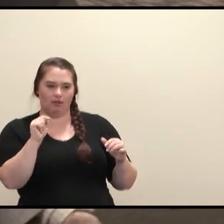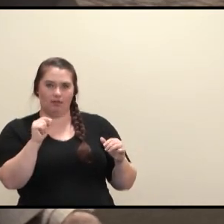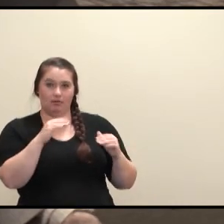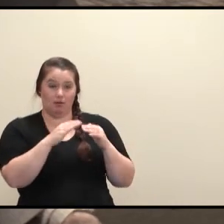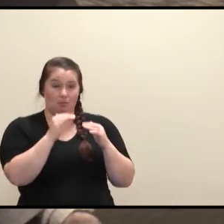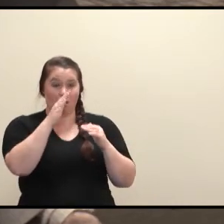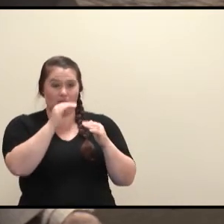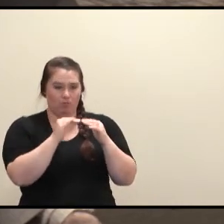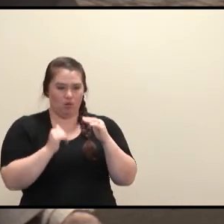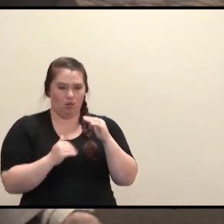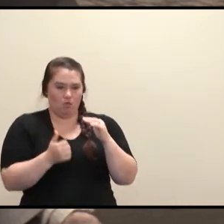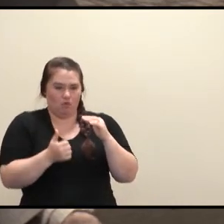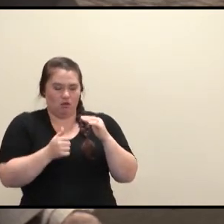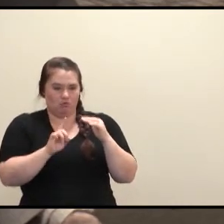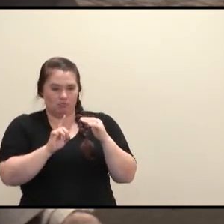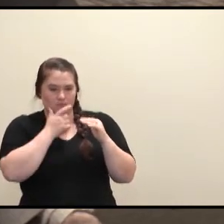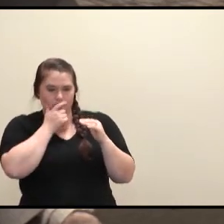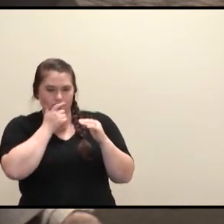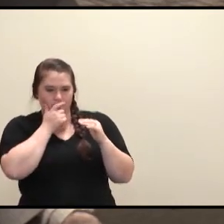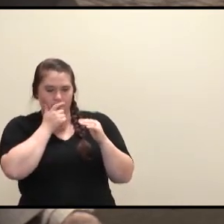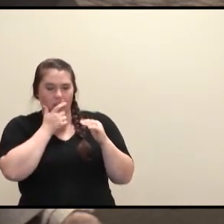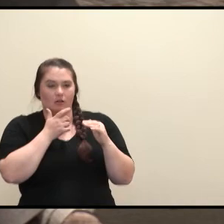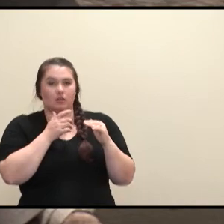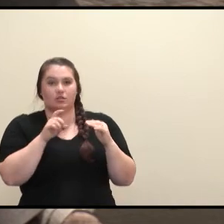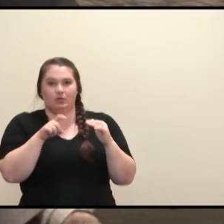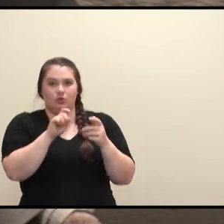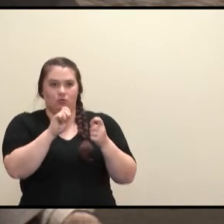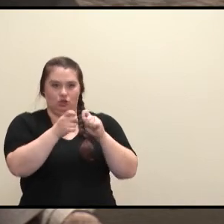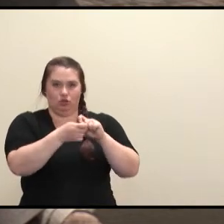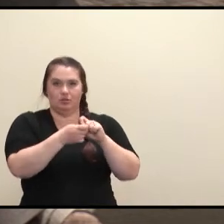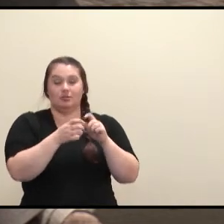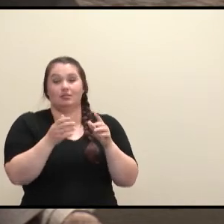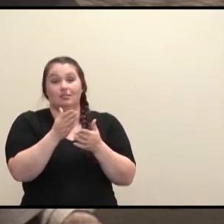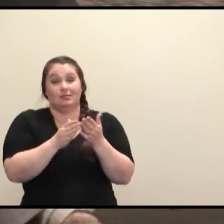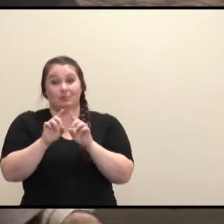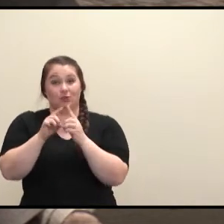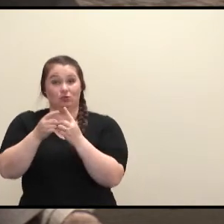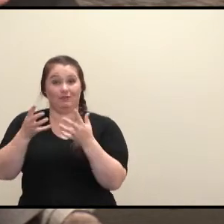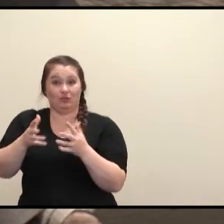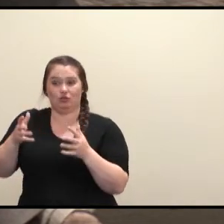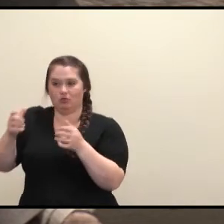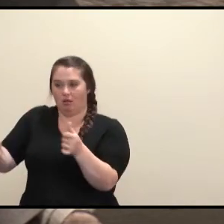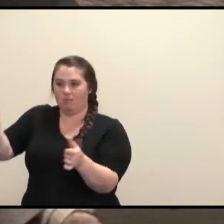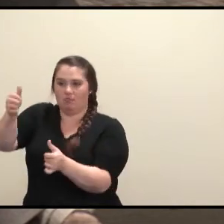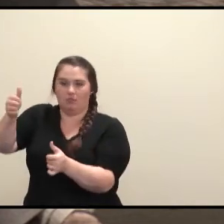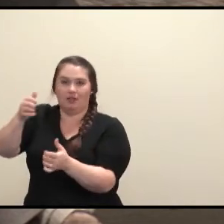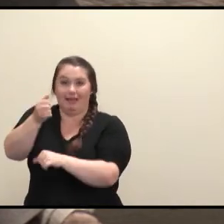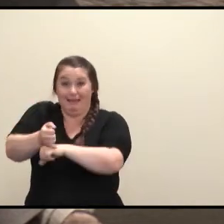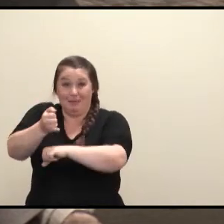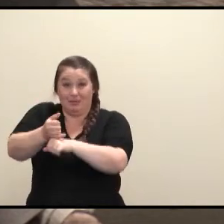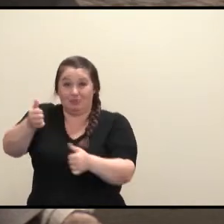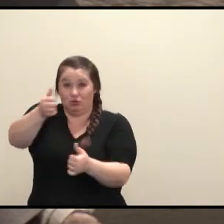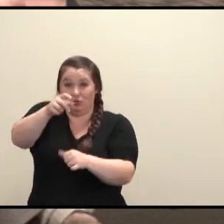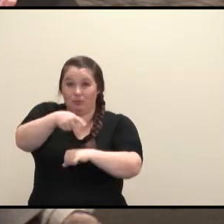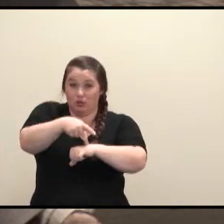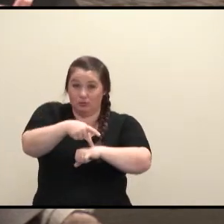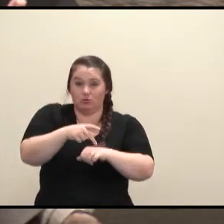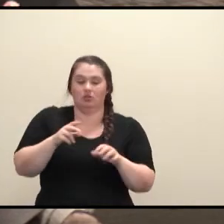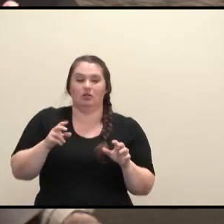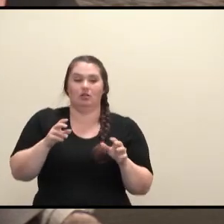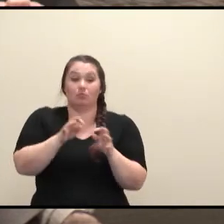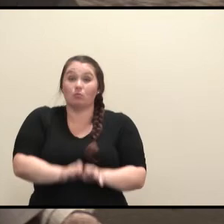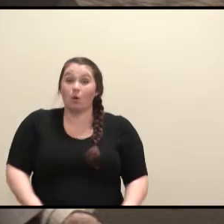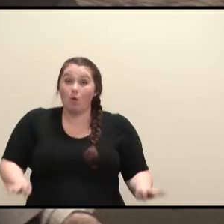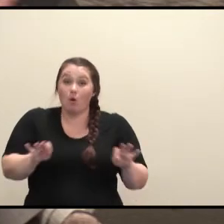below, then we know we need to do some adjustments there. Something the district has worked on for administrators, campus administrators, principals, and APs is really